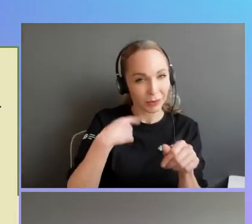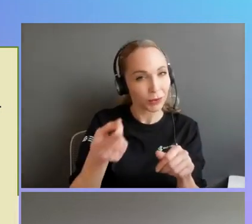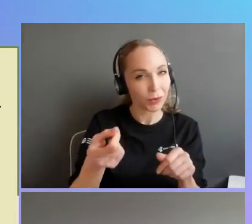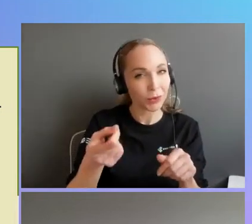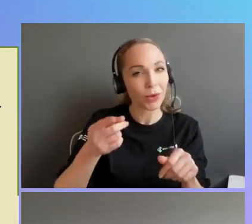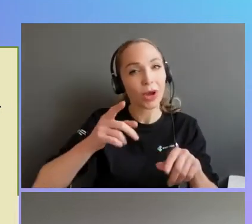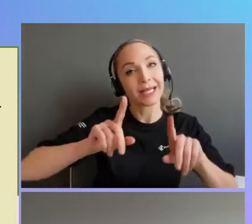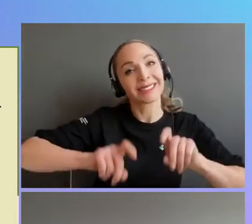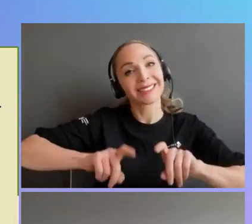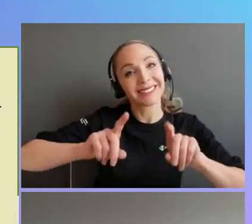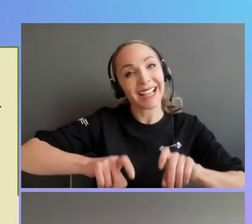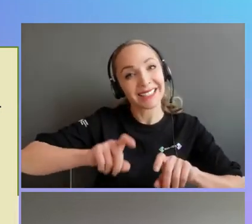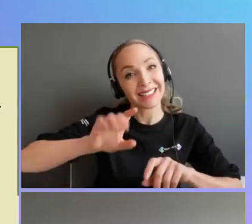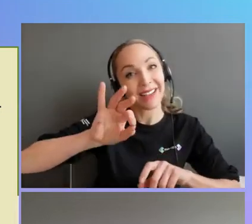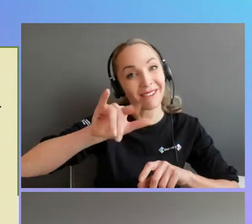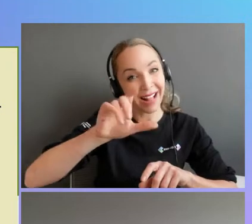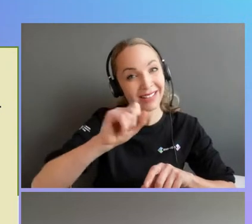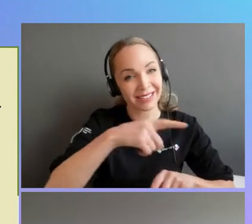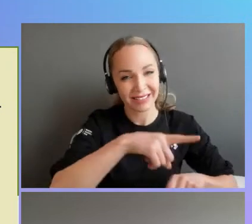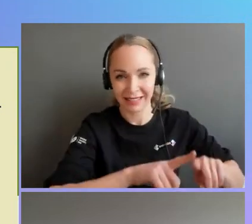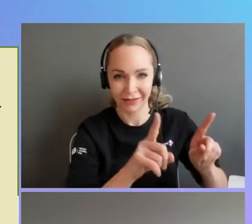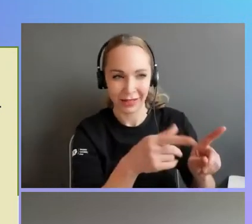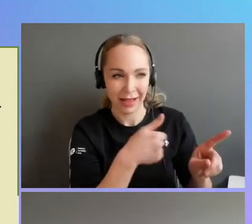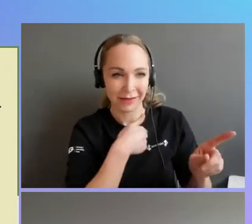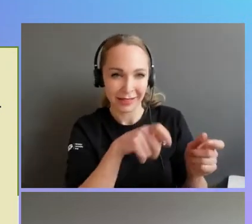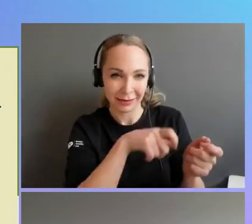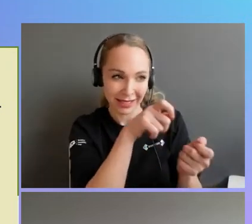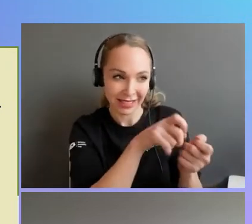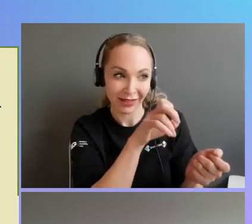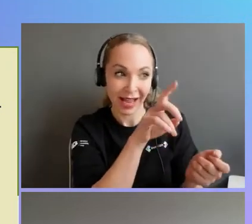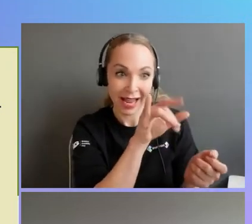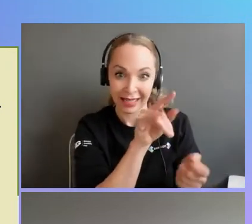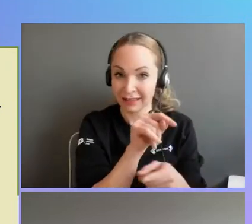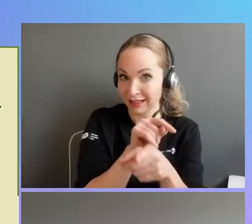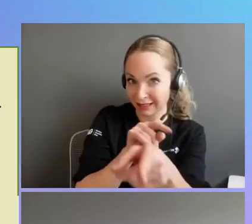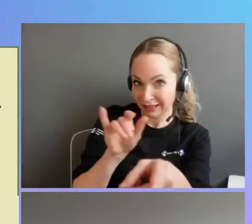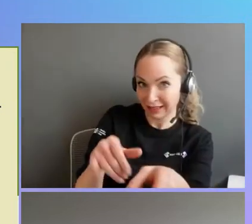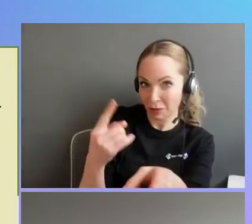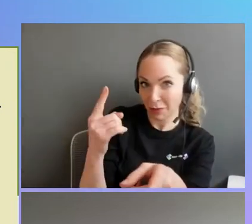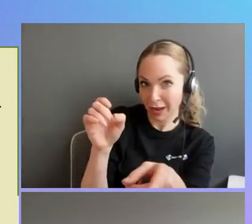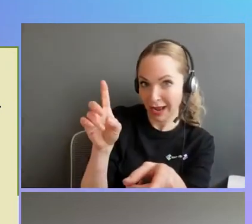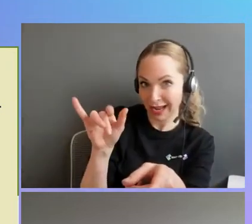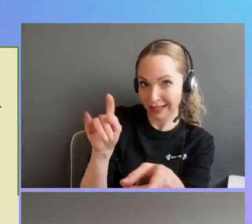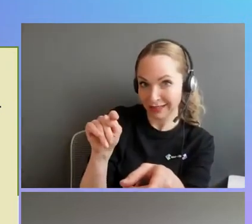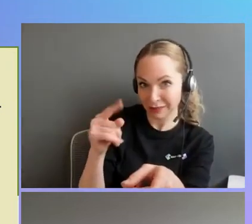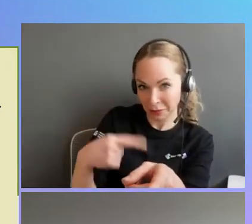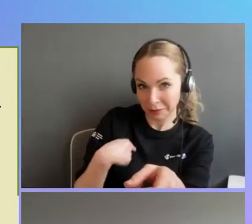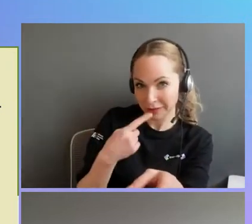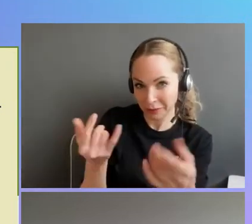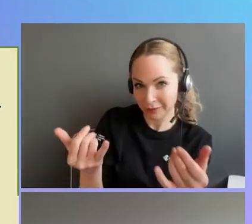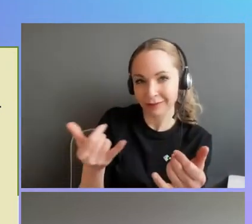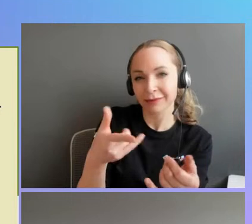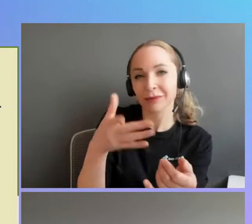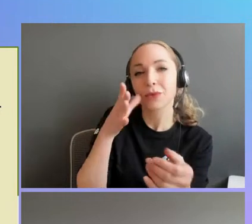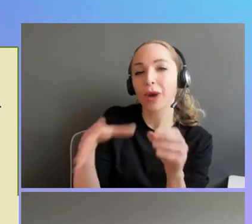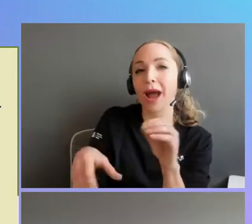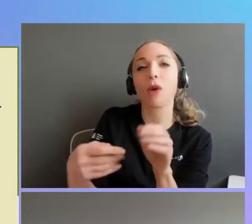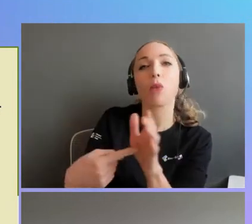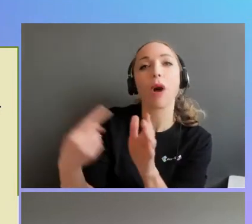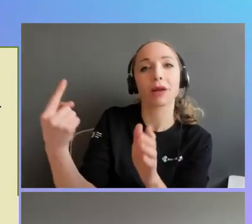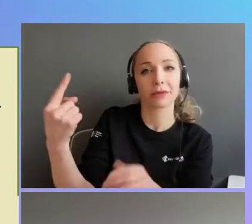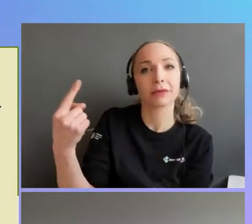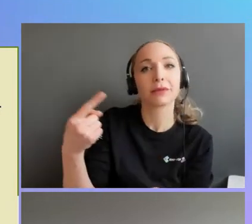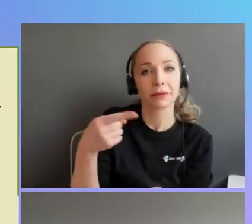this happens only once. So this is an edit you add to a file and to a certain file, and it